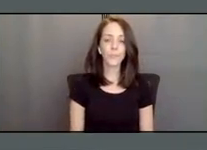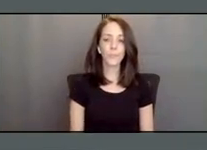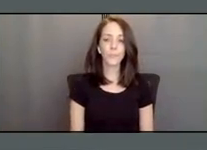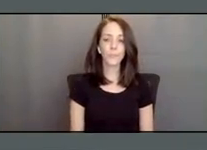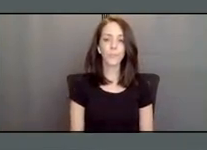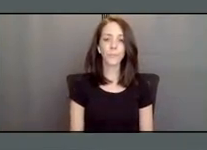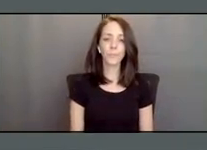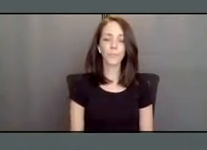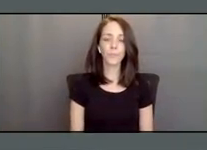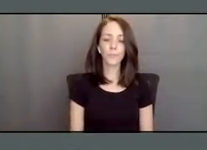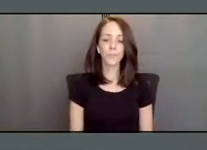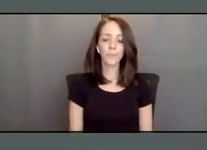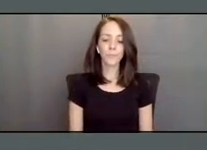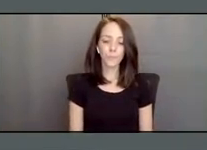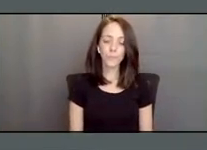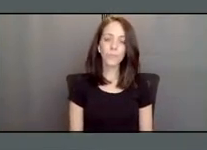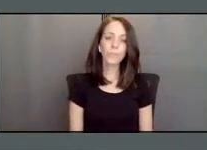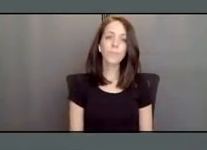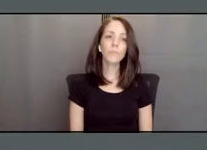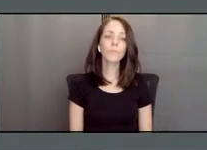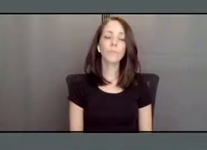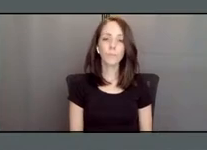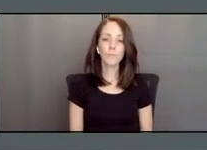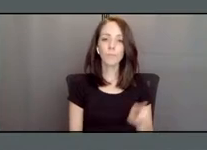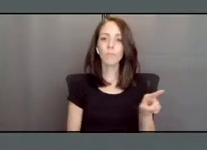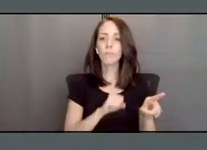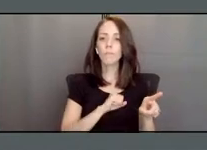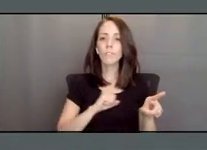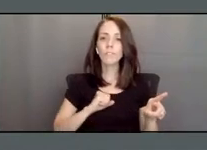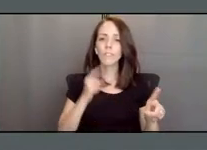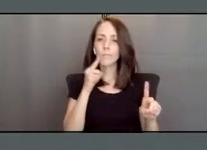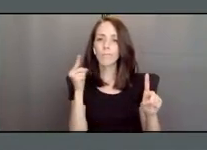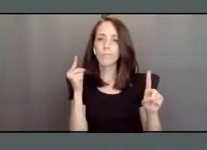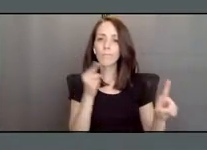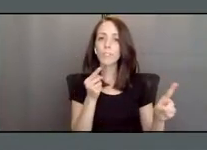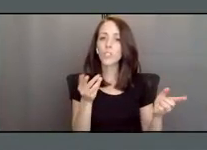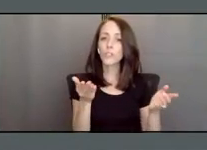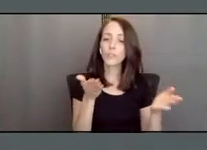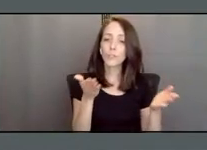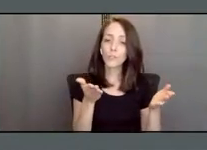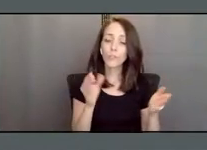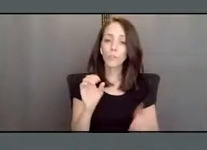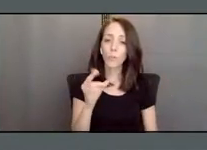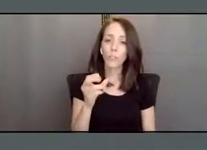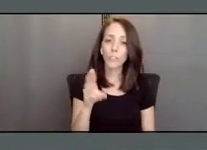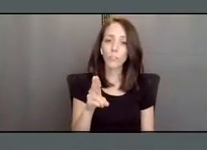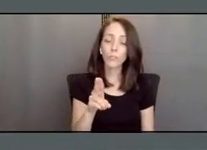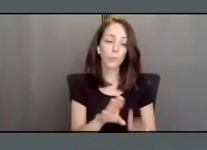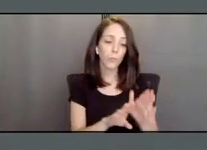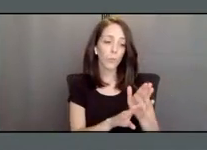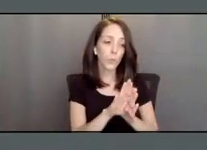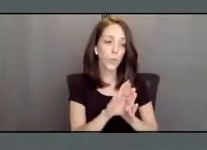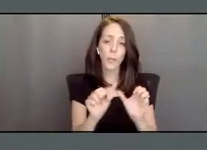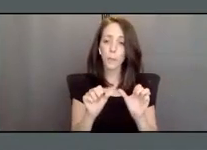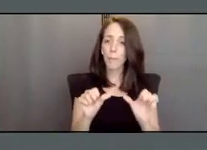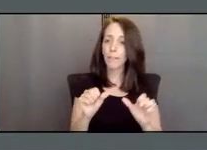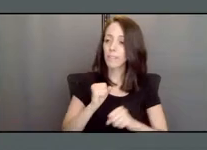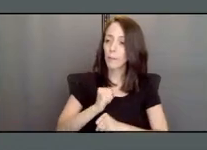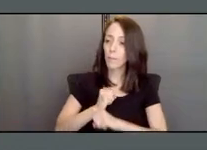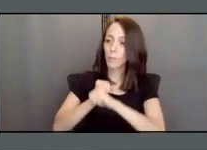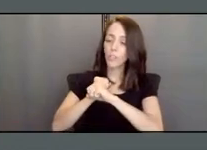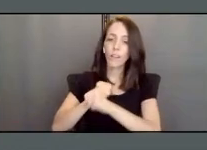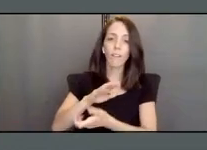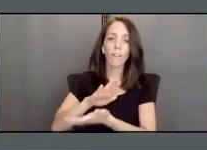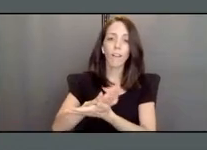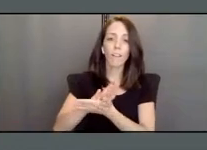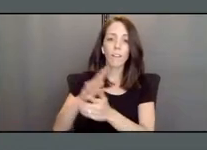Mission of the Senate is to represent and serve the faculty of OHSU to create, maintain, and protect an academic environment of scholarly